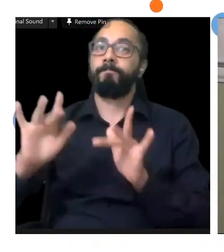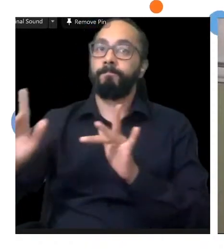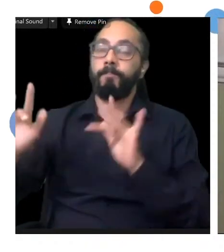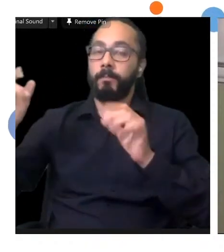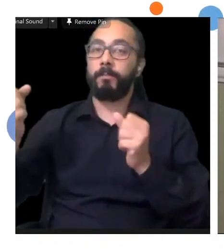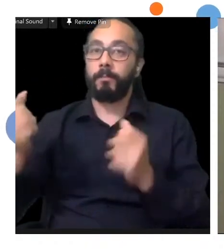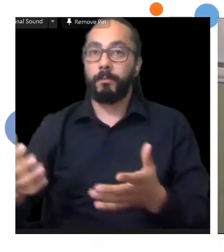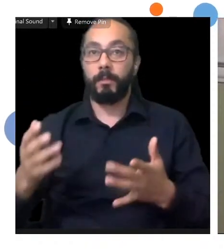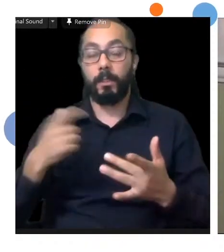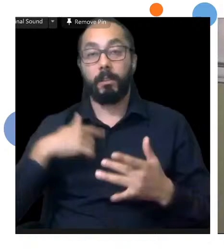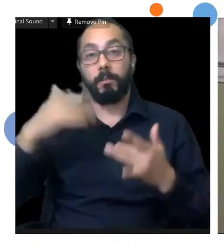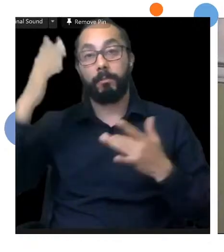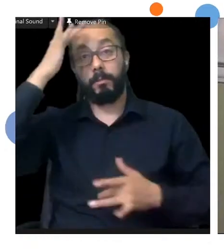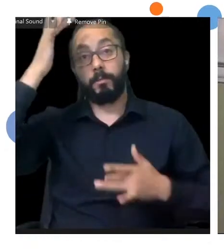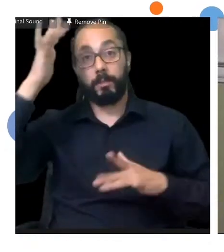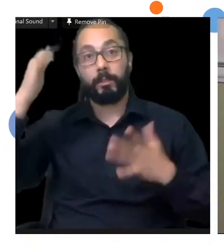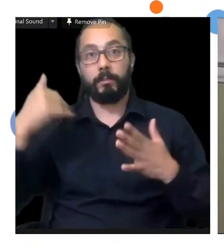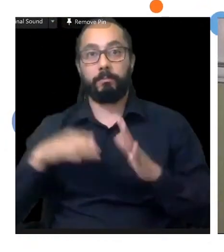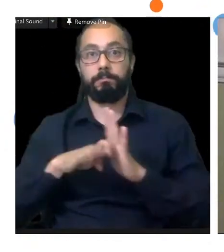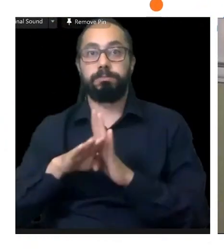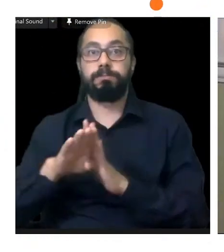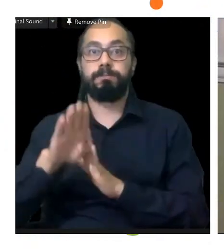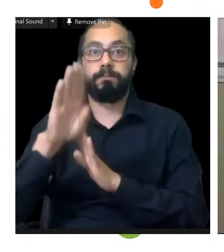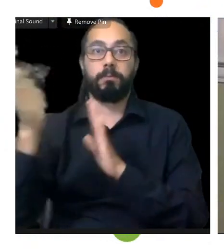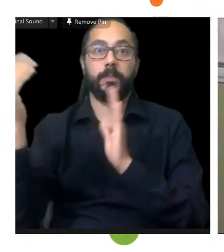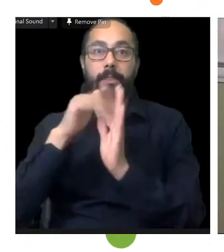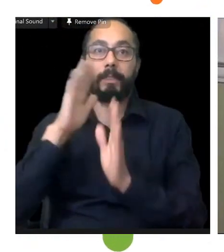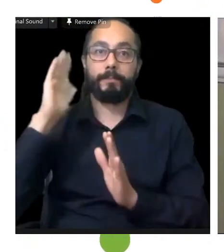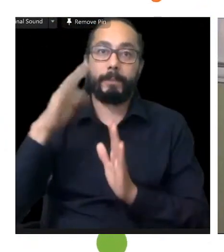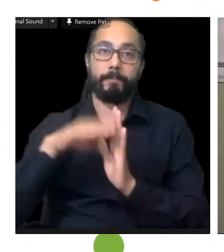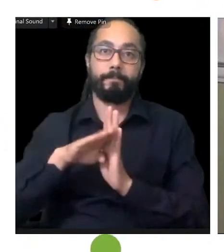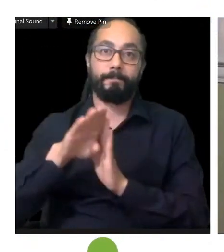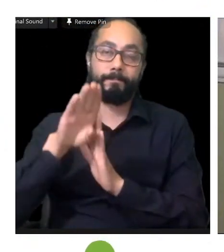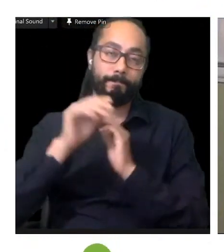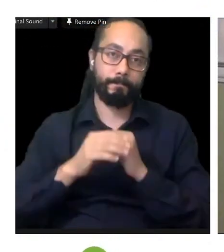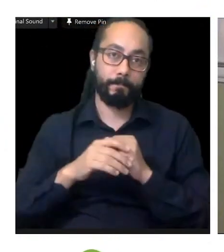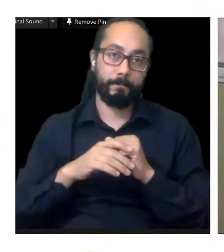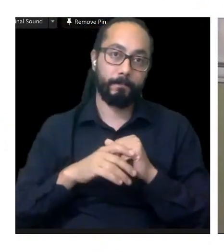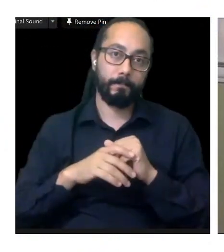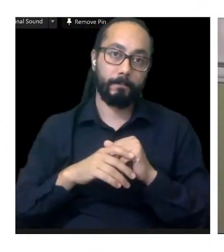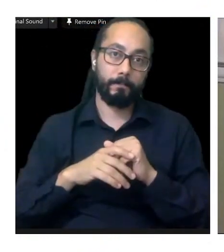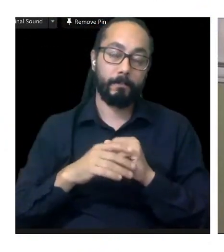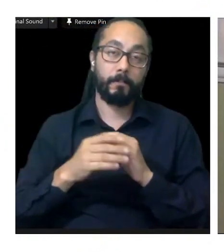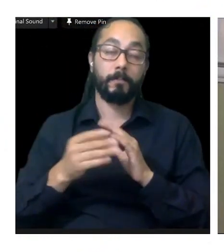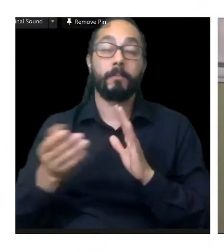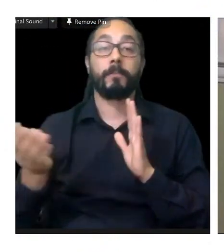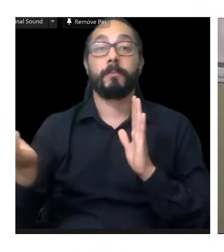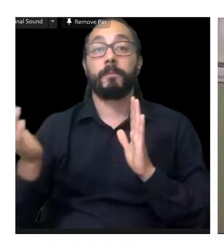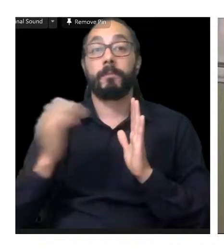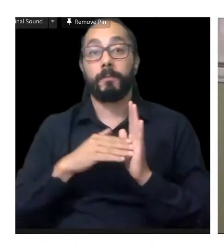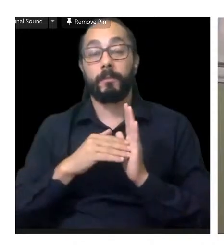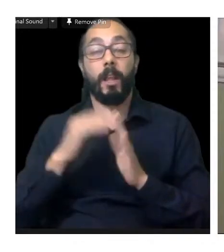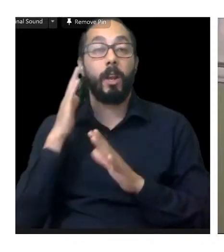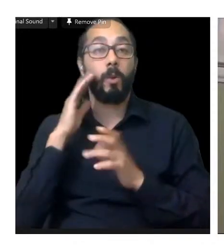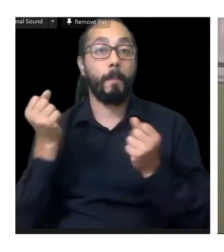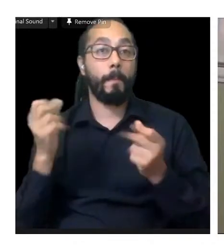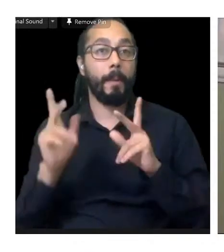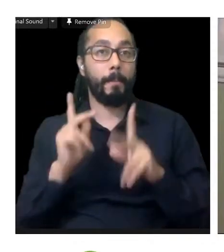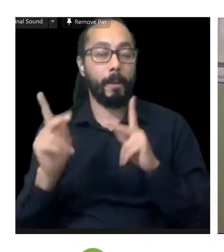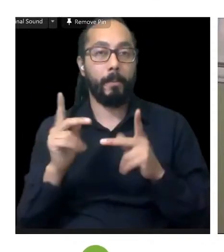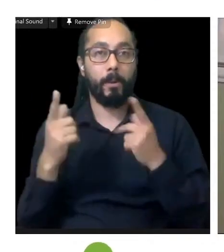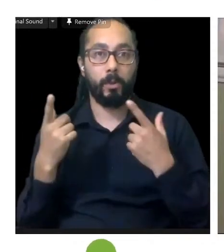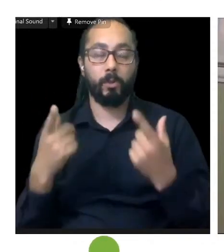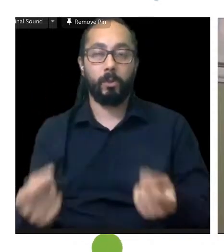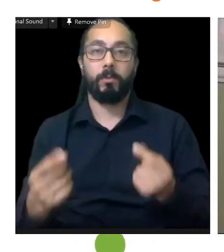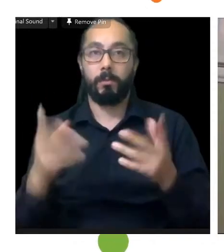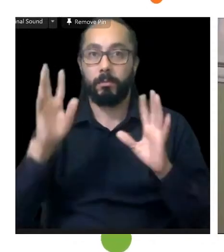virus is rearing up again in so many parts of Canada. But again, I know lots of people are doing really innovative things